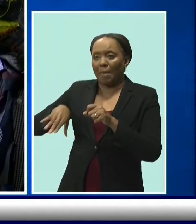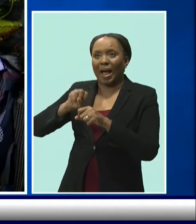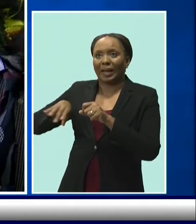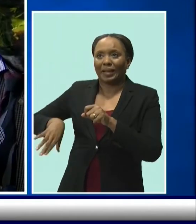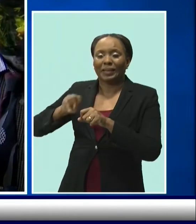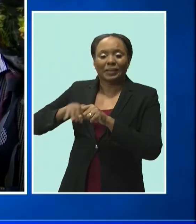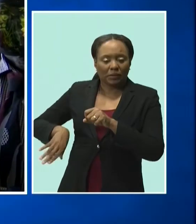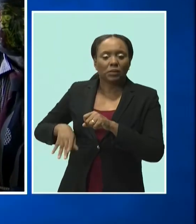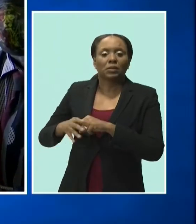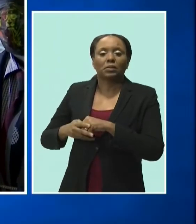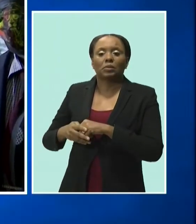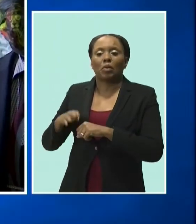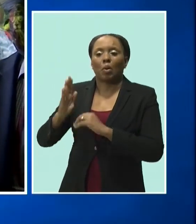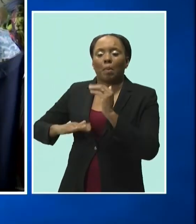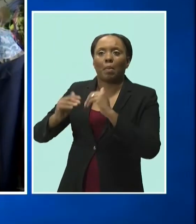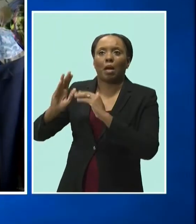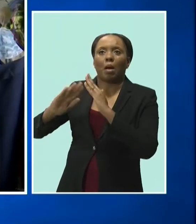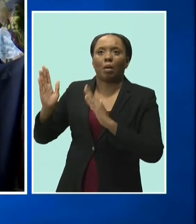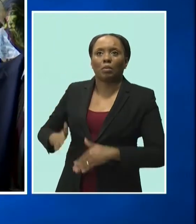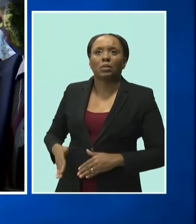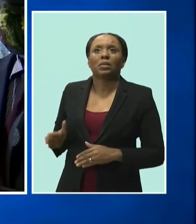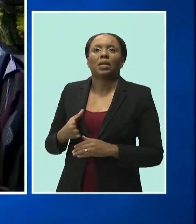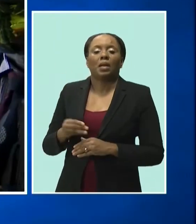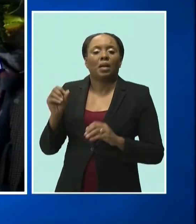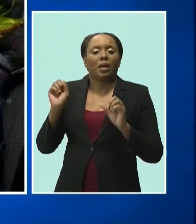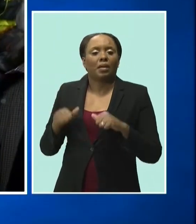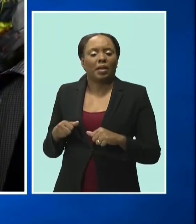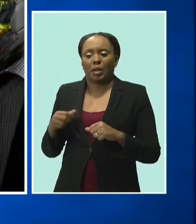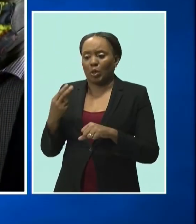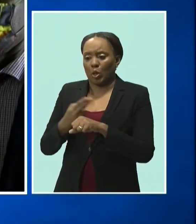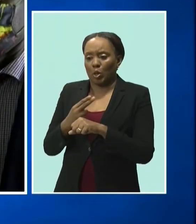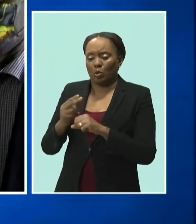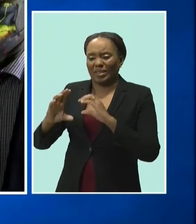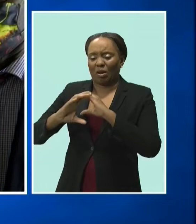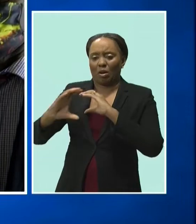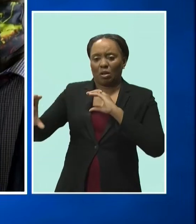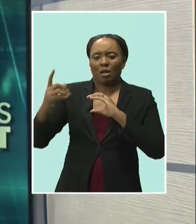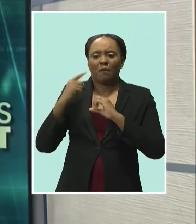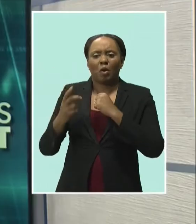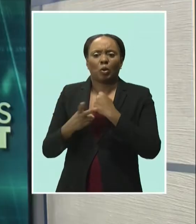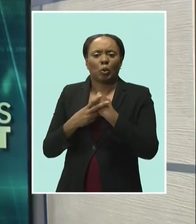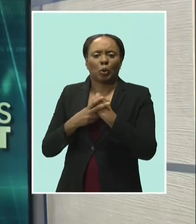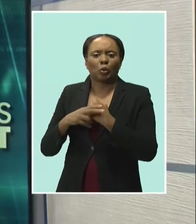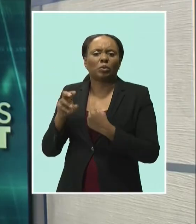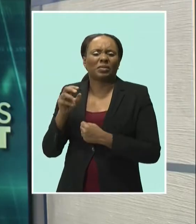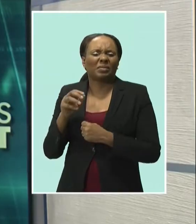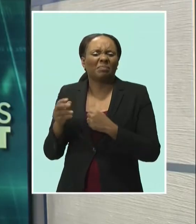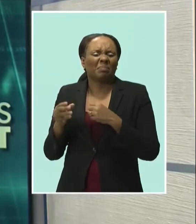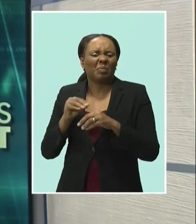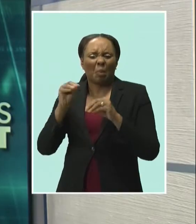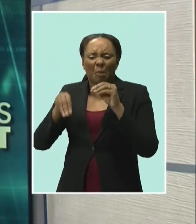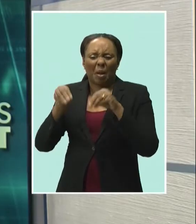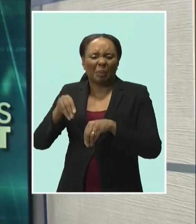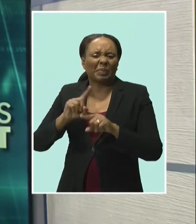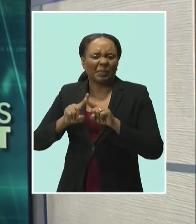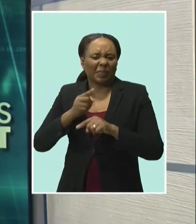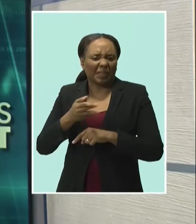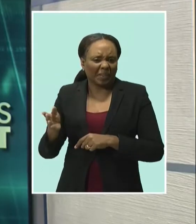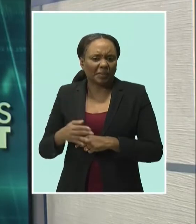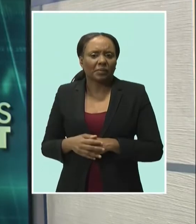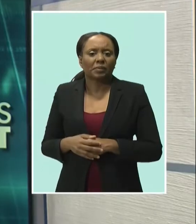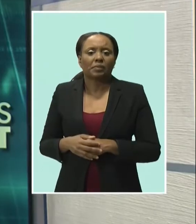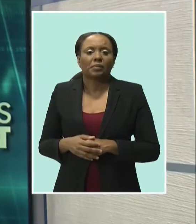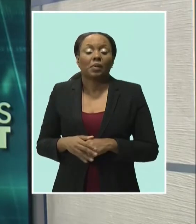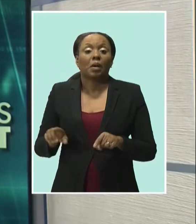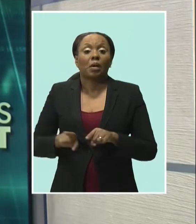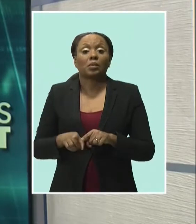for government. And that's an additional benefit that we're getting as well from this project. Duguid also provided an update on the